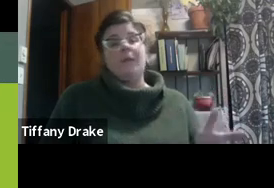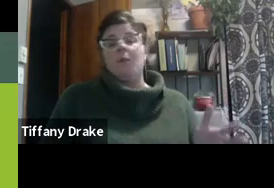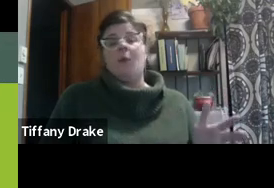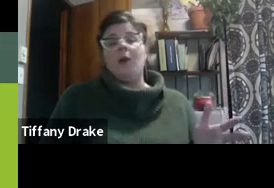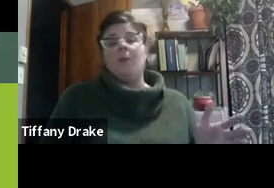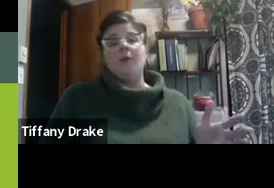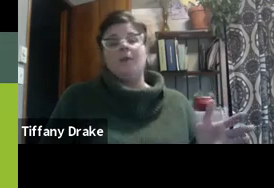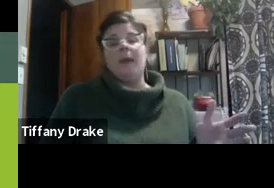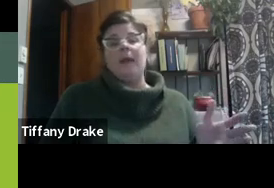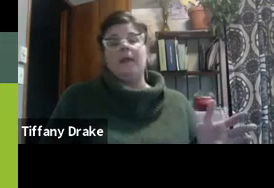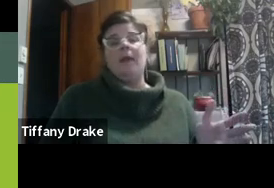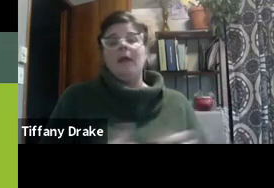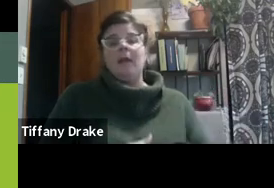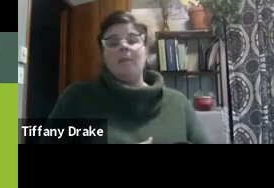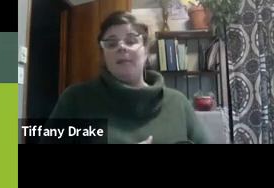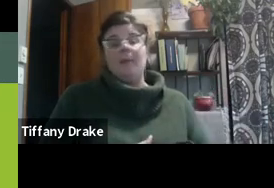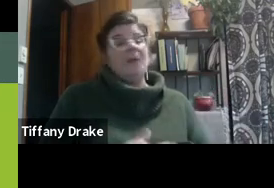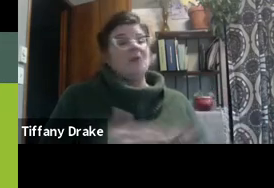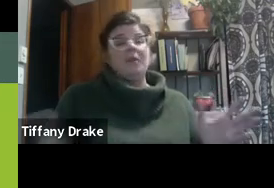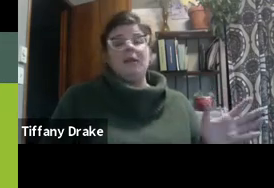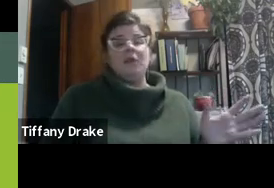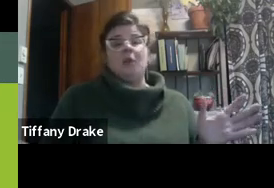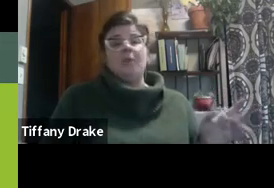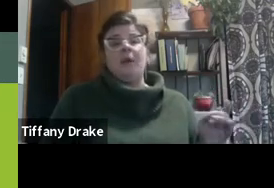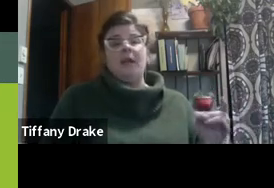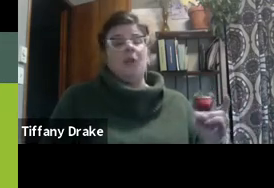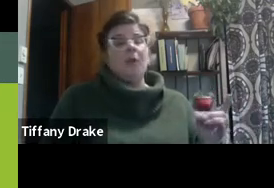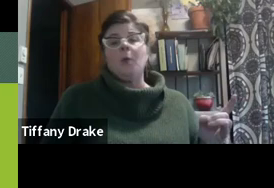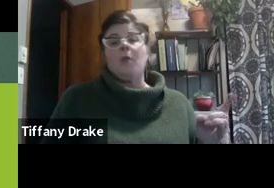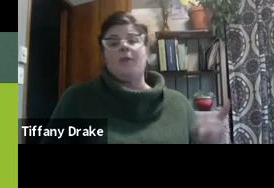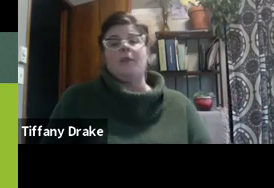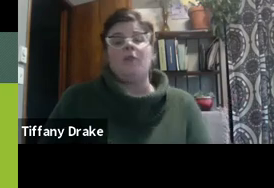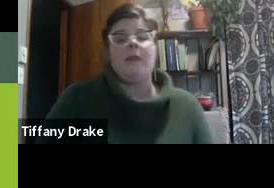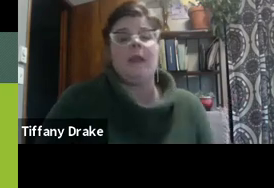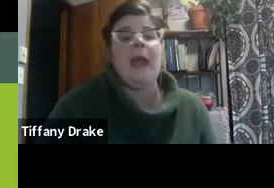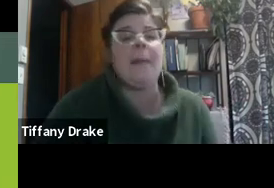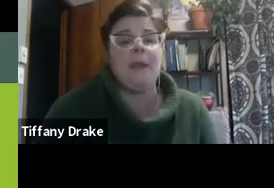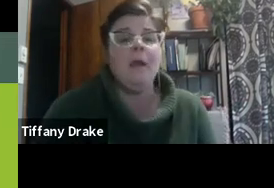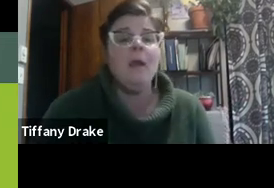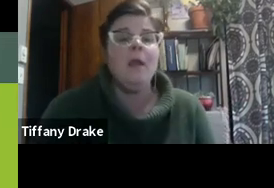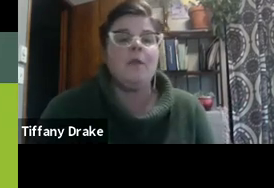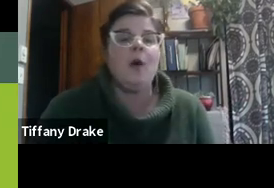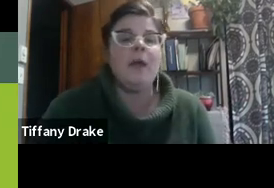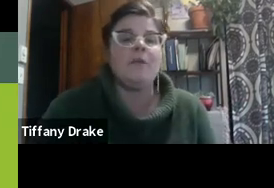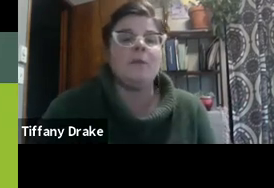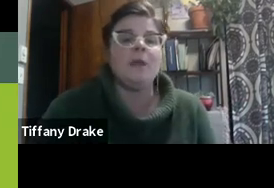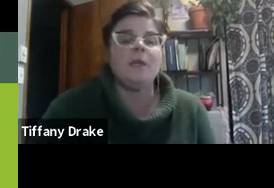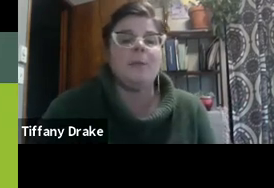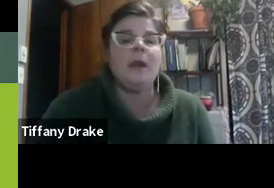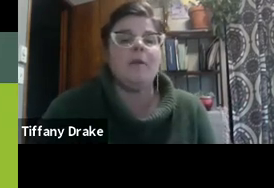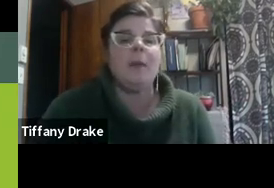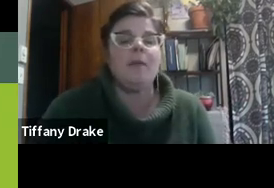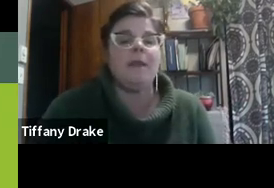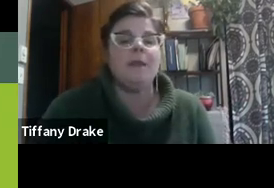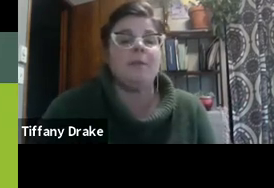services that they're required to participate in. It may be a bigger deal in terms of any criminal prosecution that could happen. So it's really to